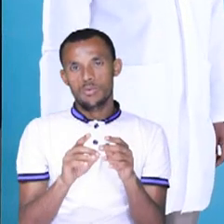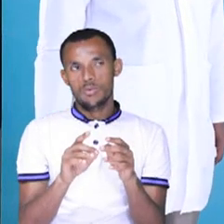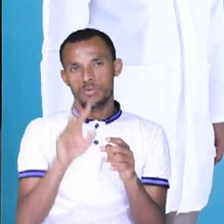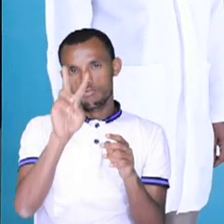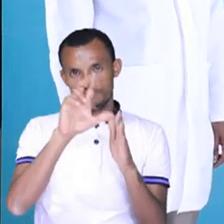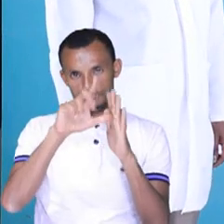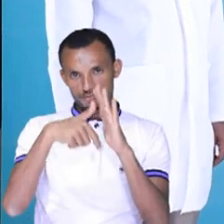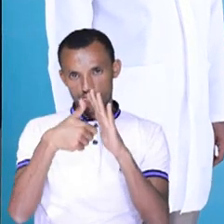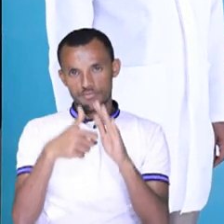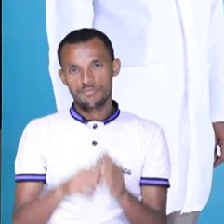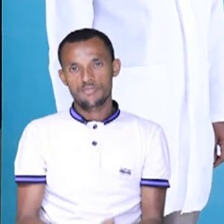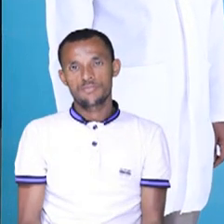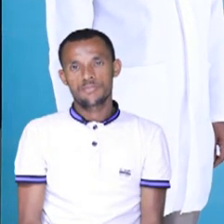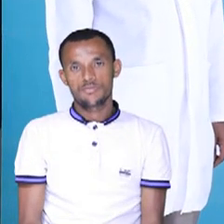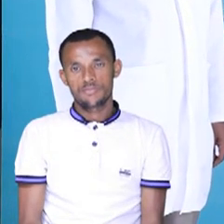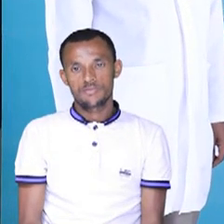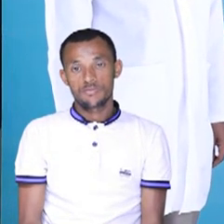this one.